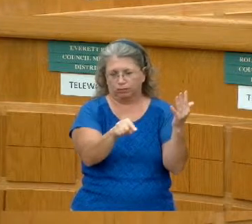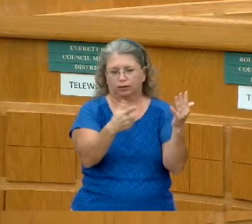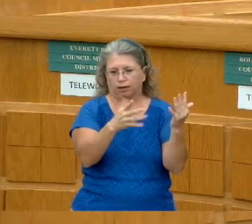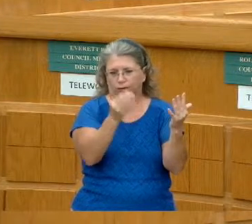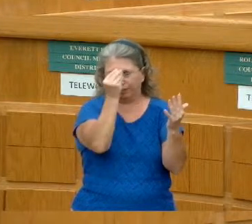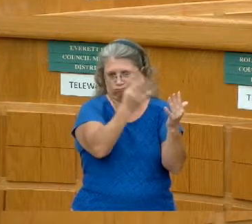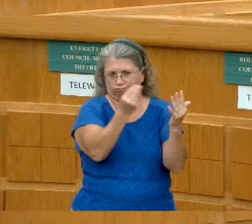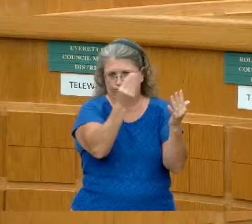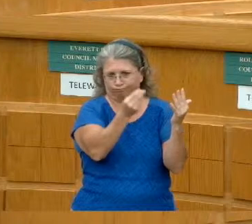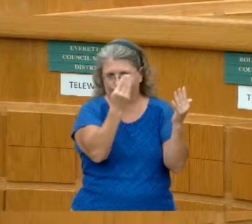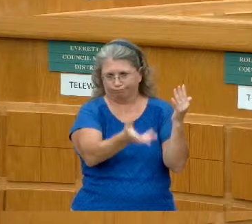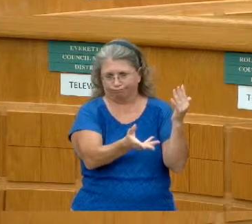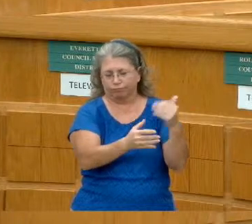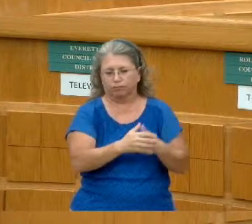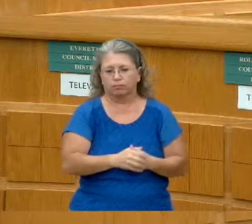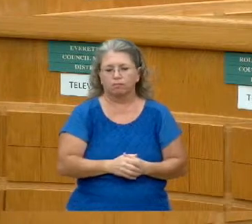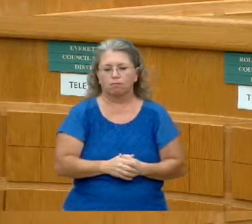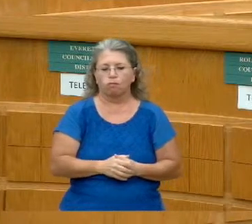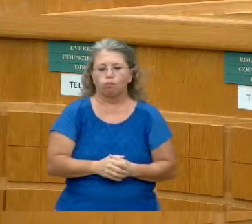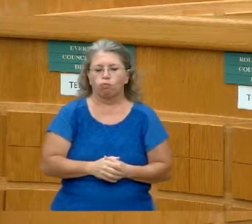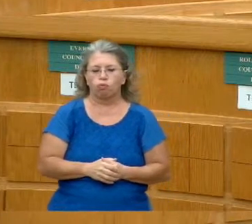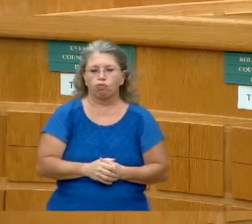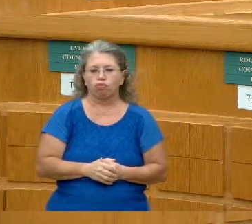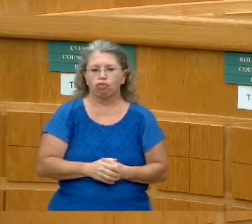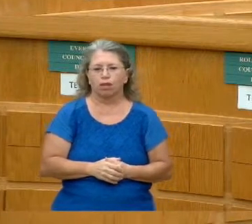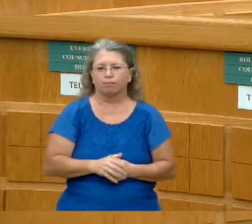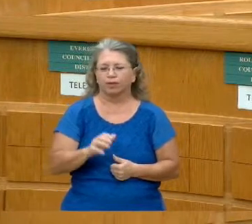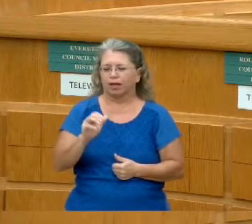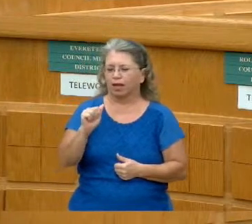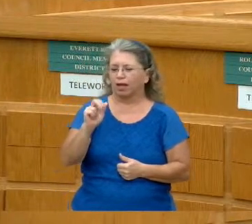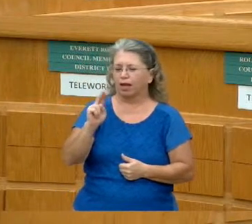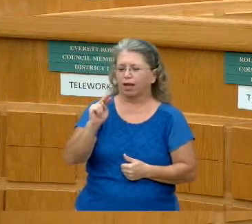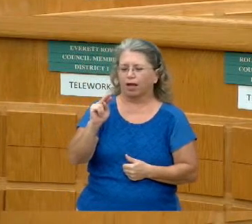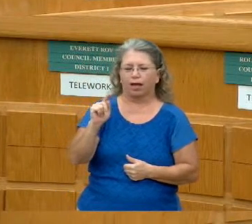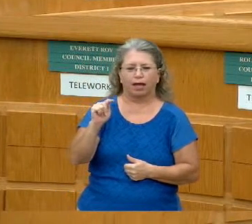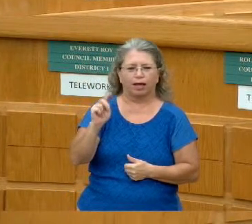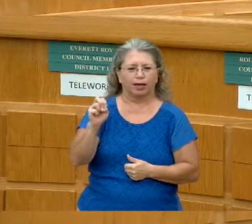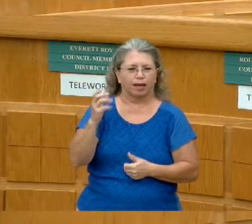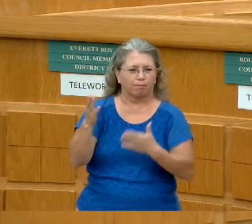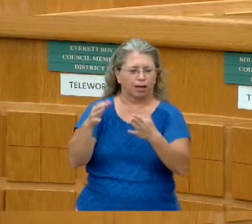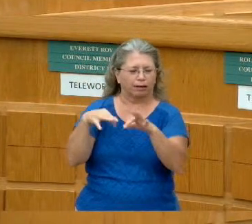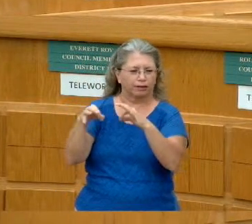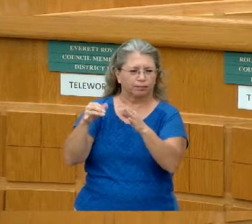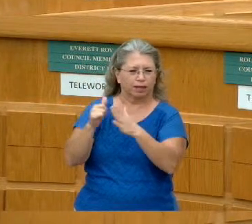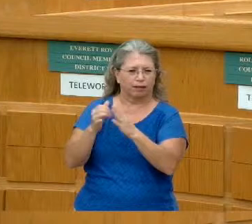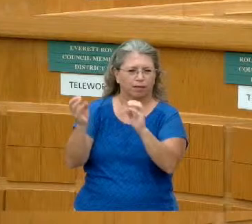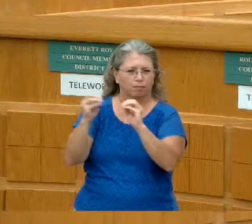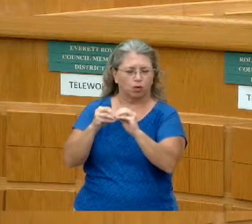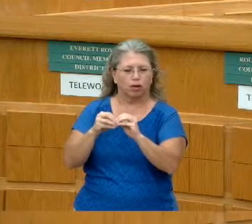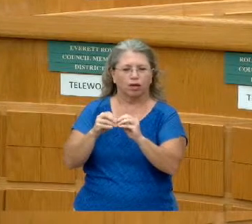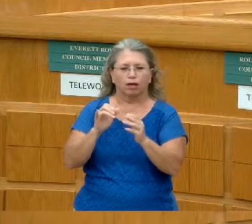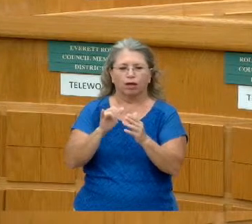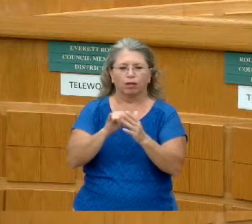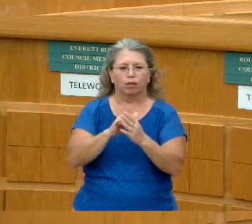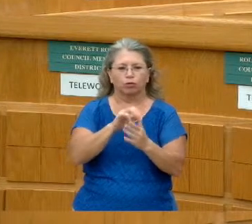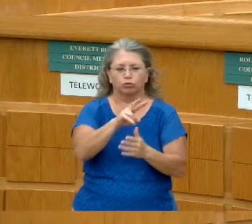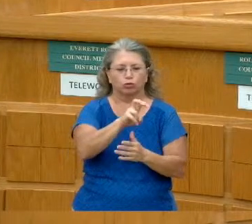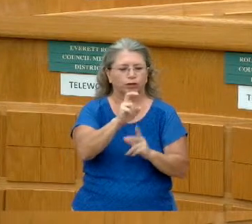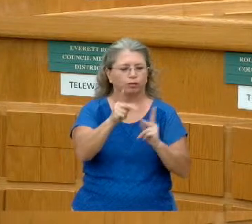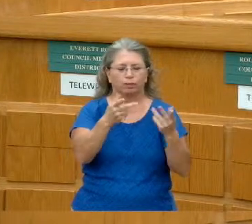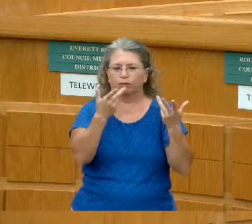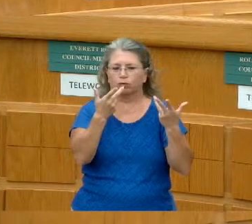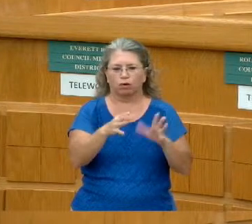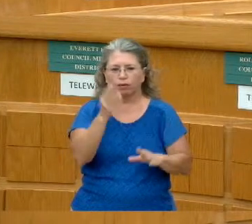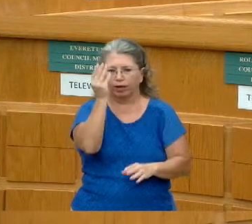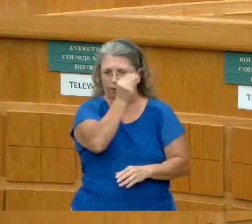site location, we had talked about it yesterday. Maybe Annette might talk to us when she comes on. But those 200 people have already been notified,